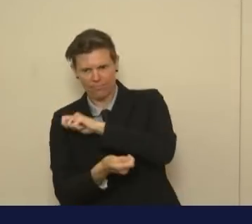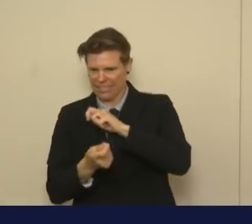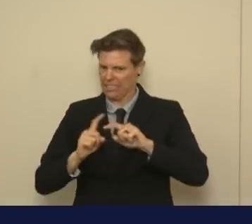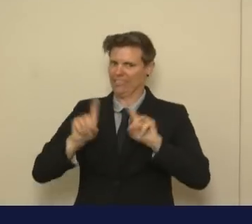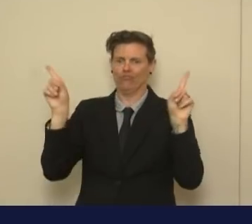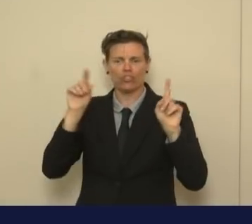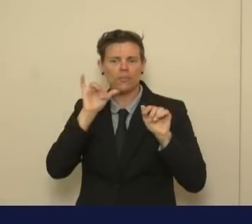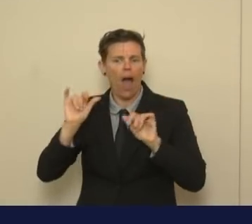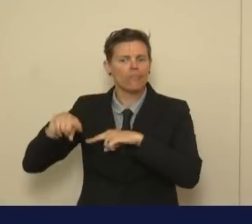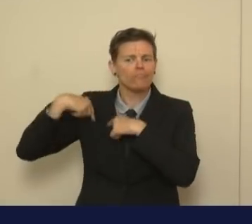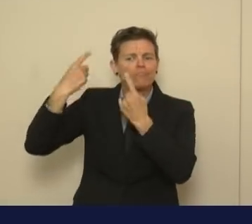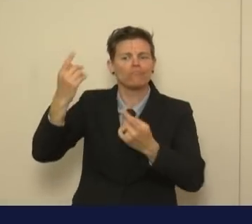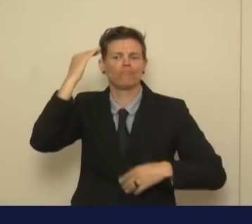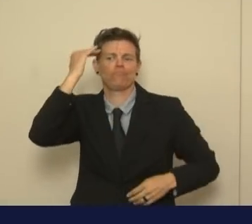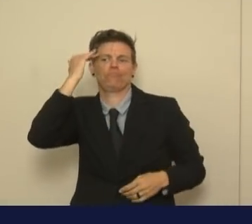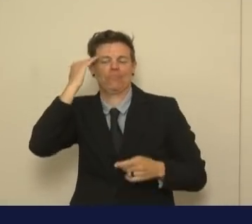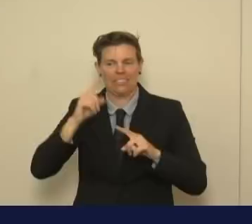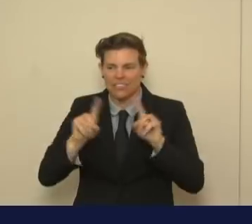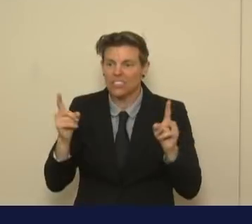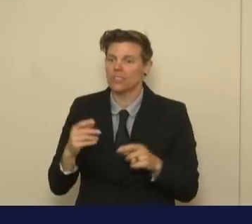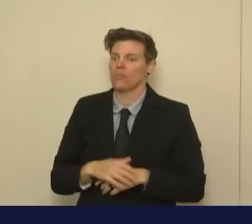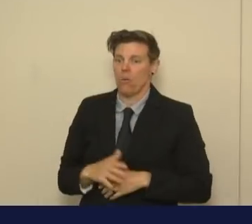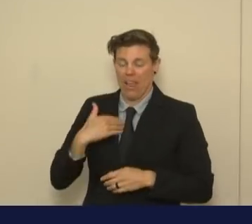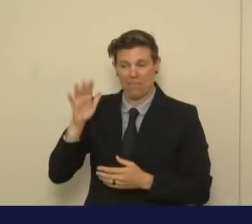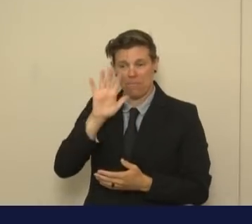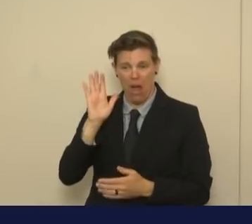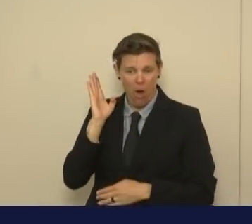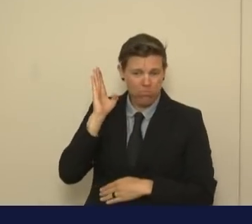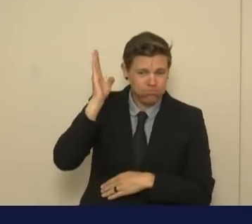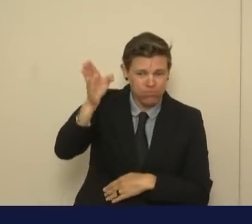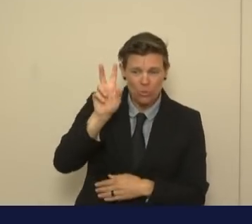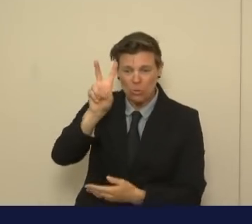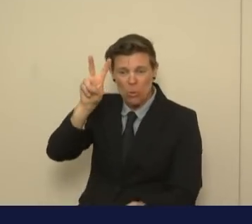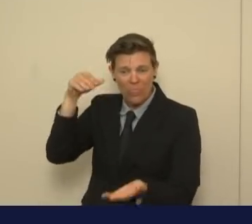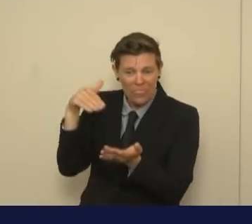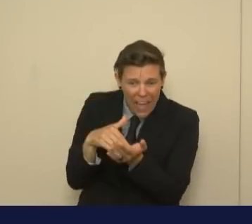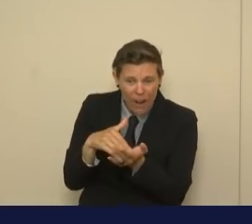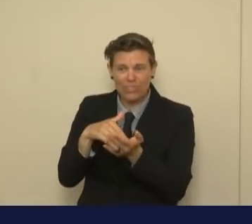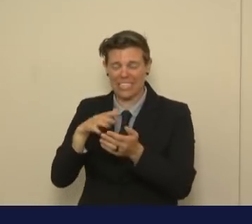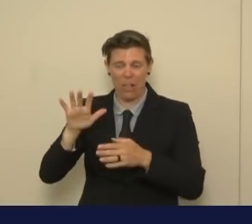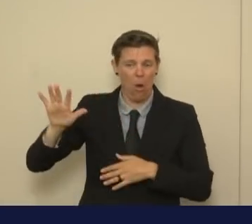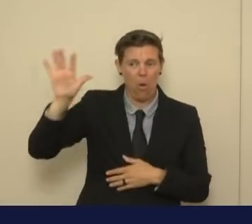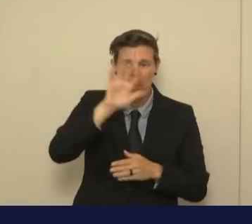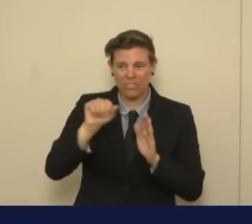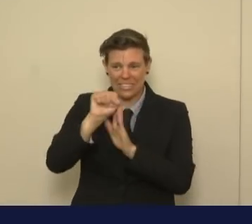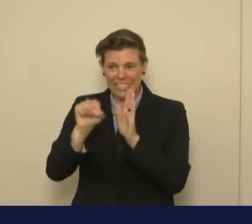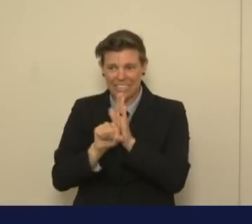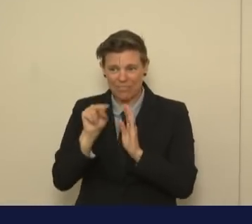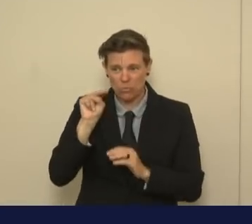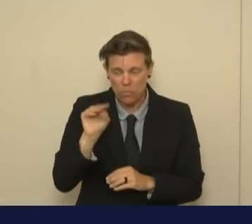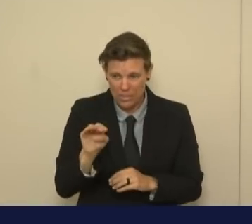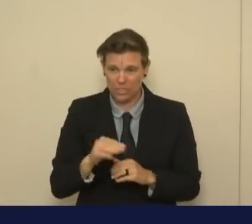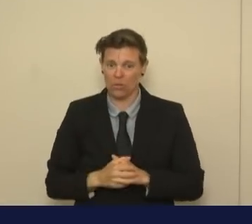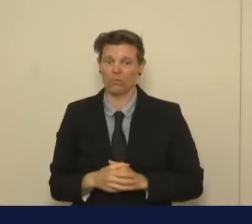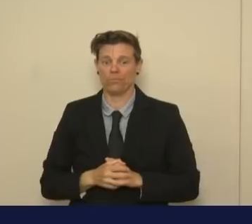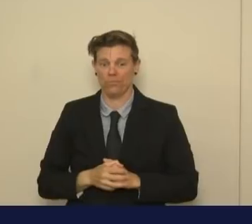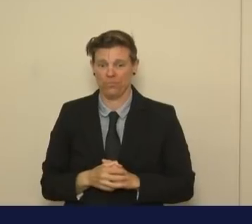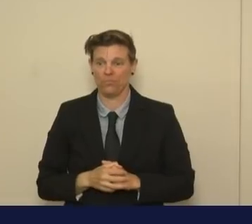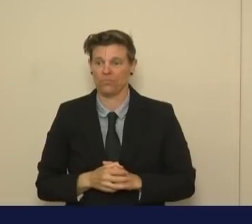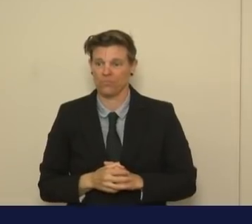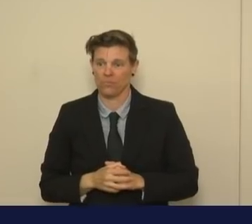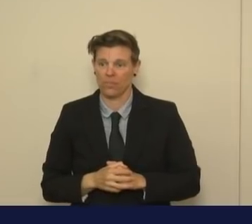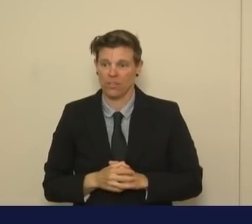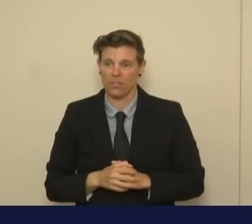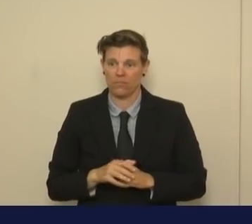22,987 total COVID infections in the state from beginning till to date. We have 128 people currently in